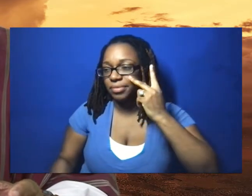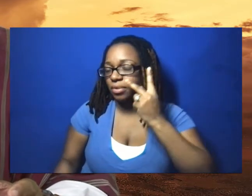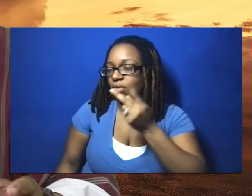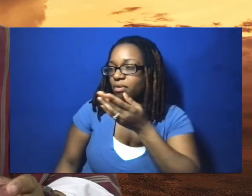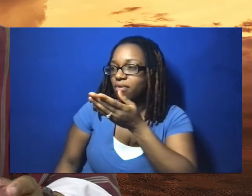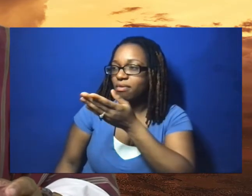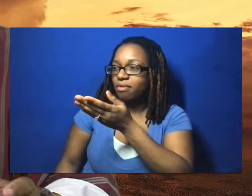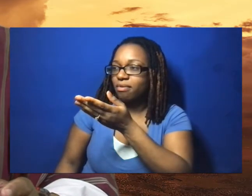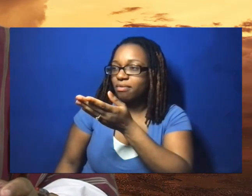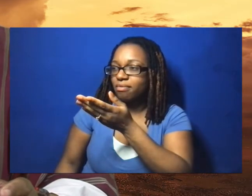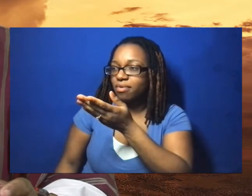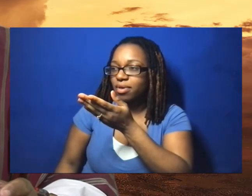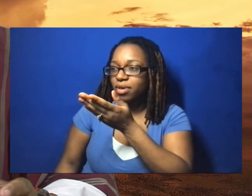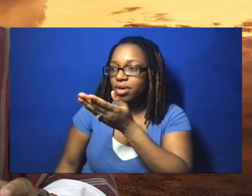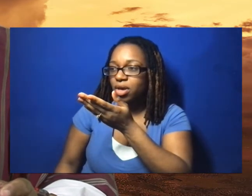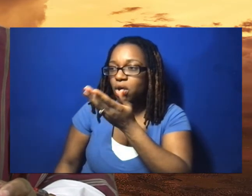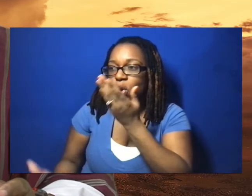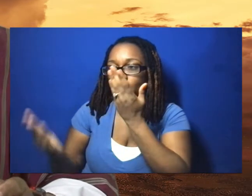nothing.